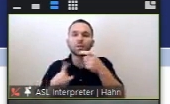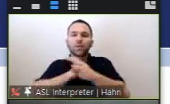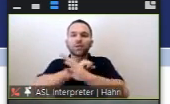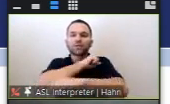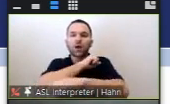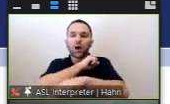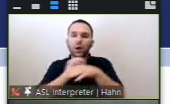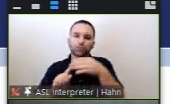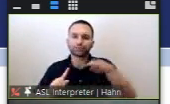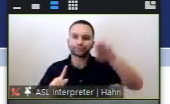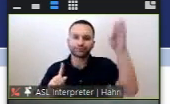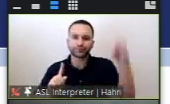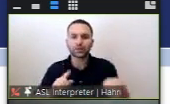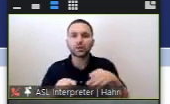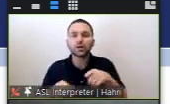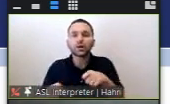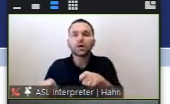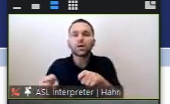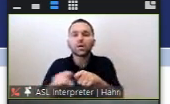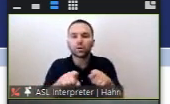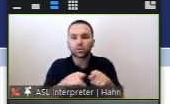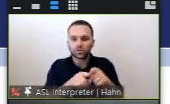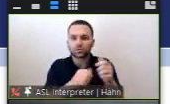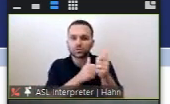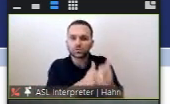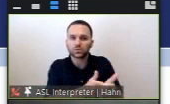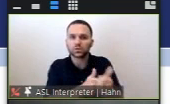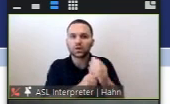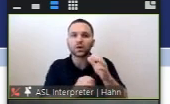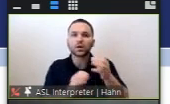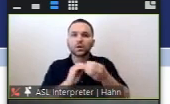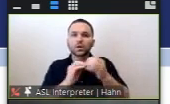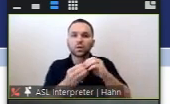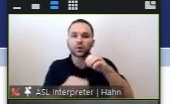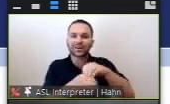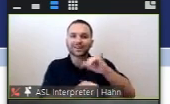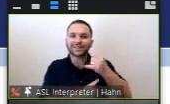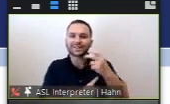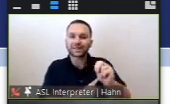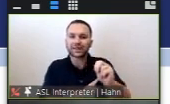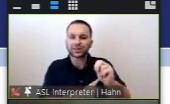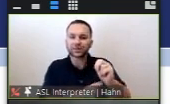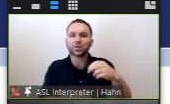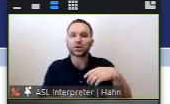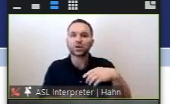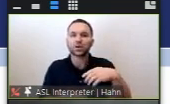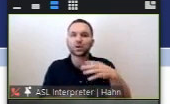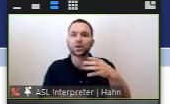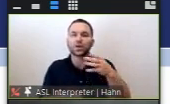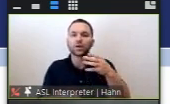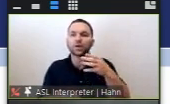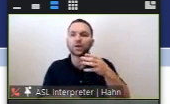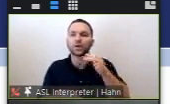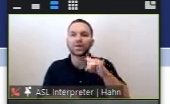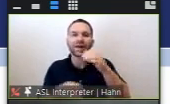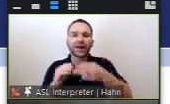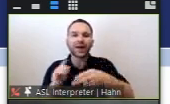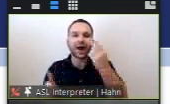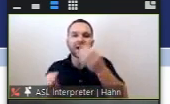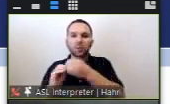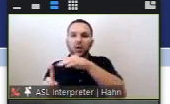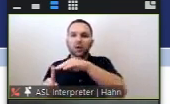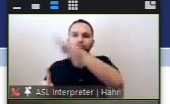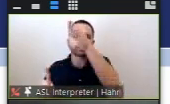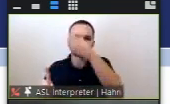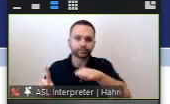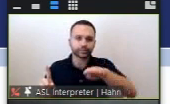to counts that we saw in January as we were really coming down from that large wave of illness that we experienced. So certainly concerning trends